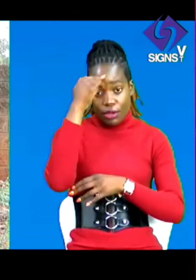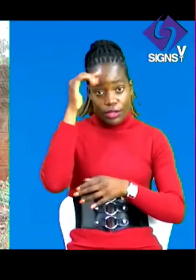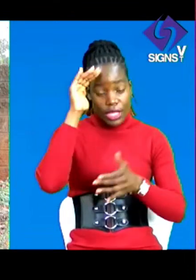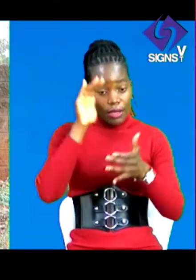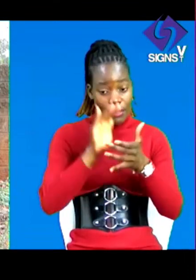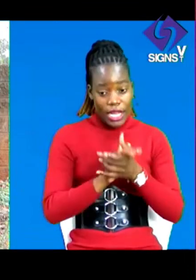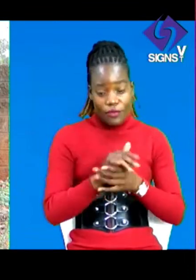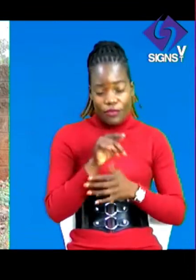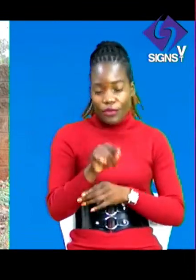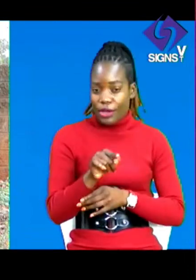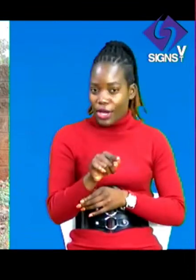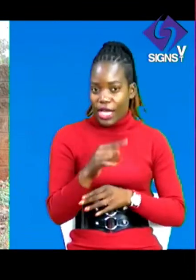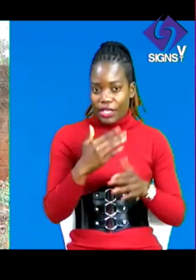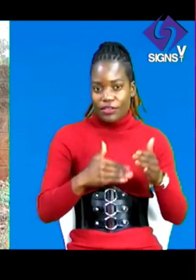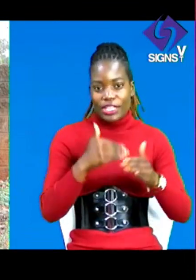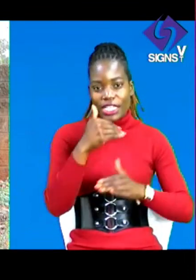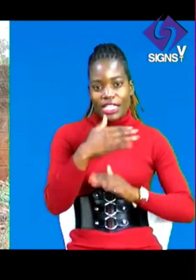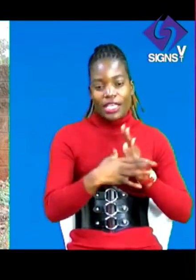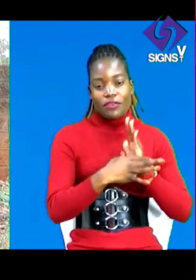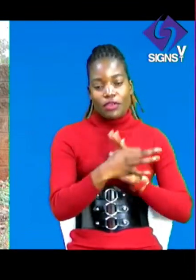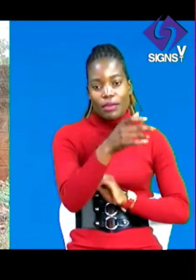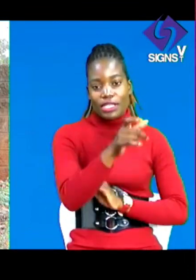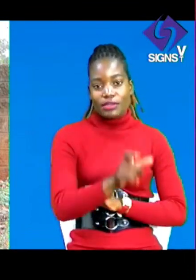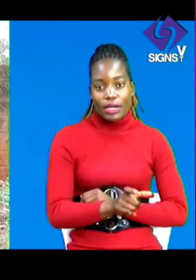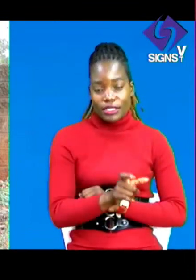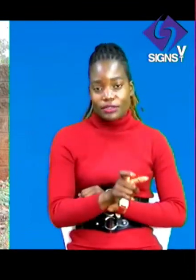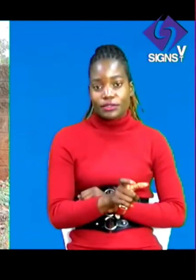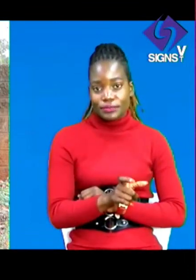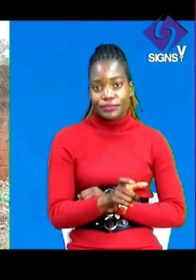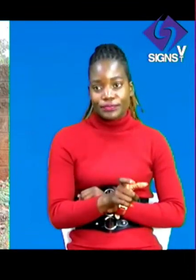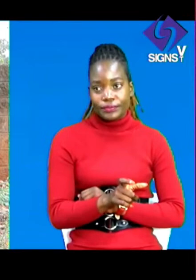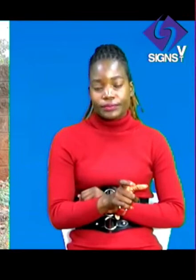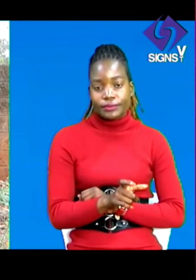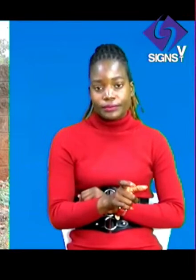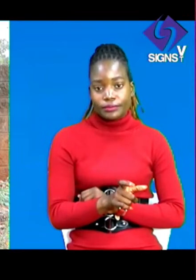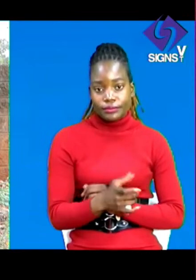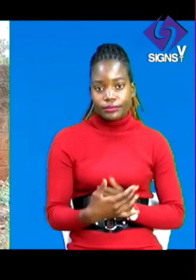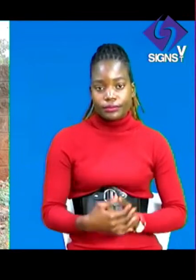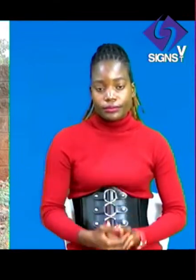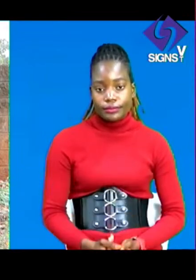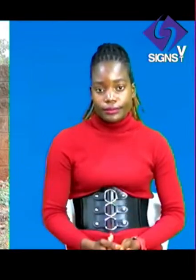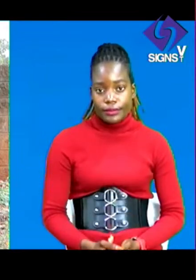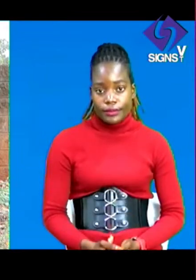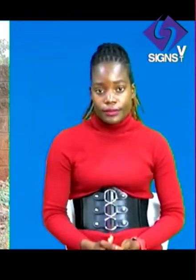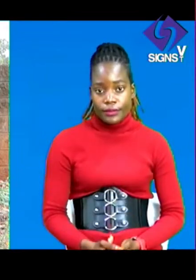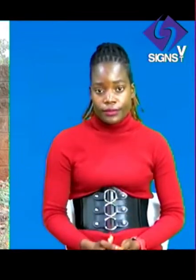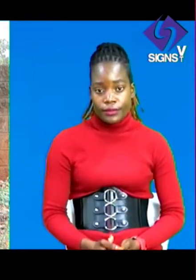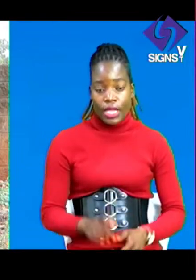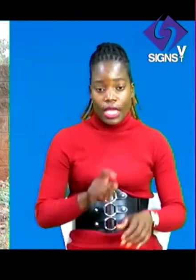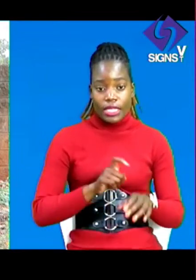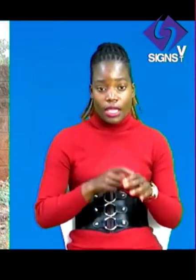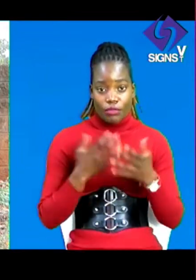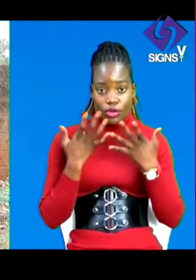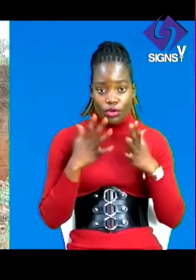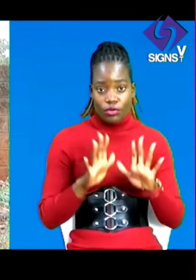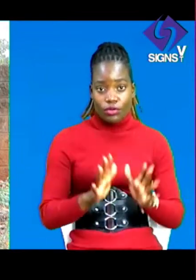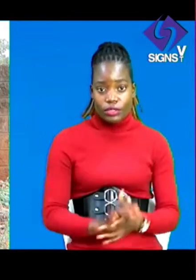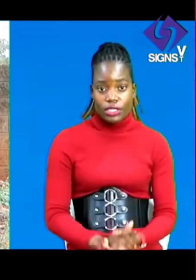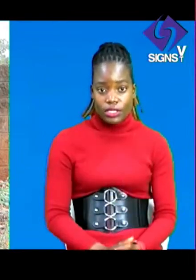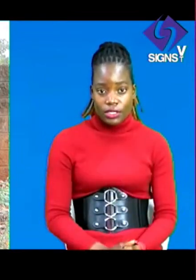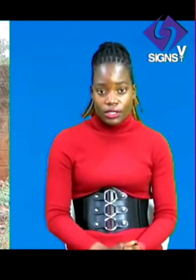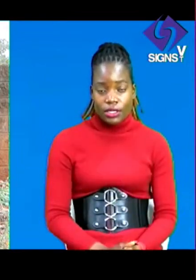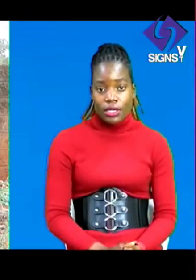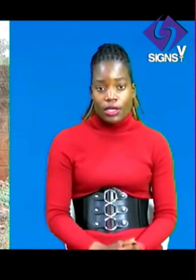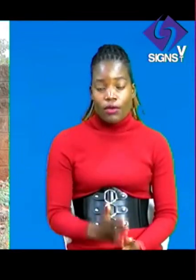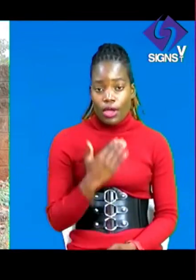big thing in the modeling industry, especially among the male models. And as we conclude, would